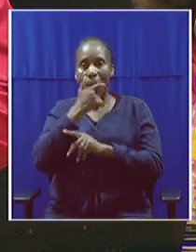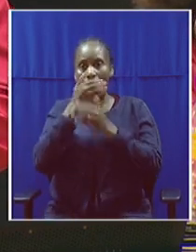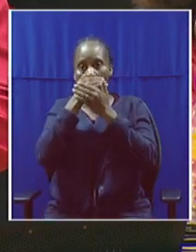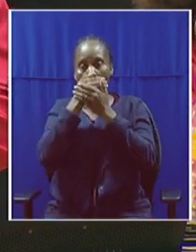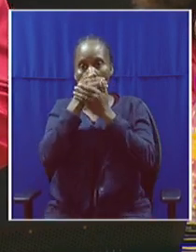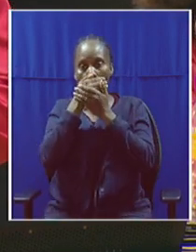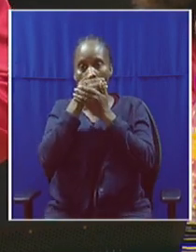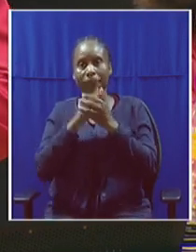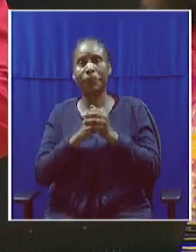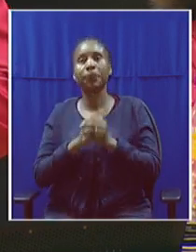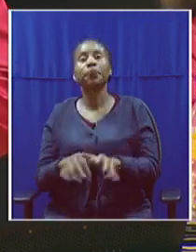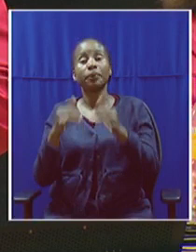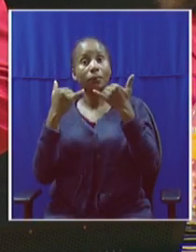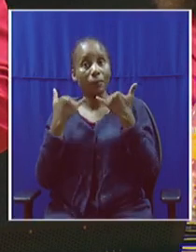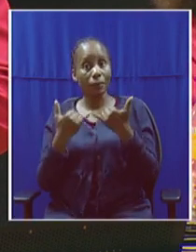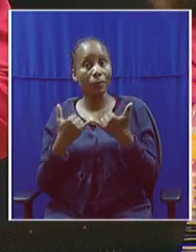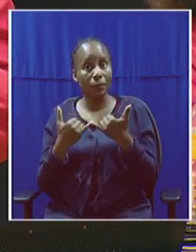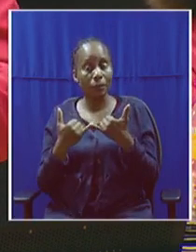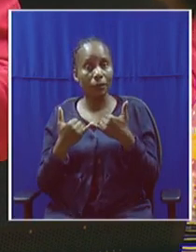now now